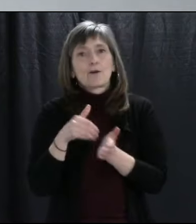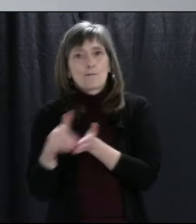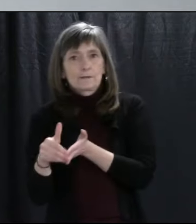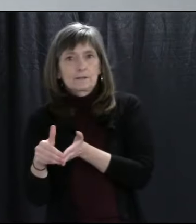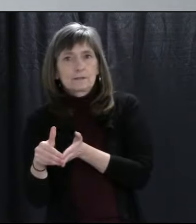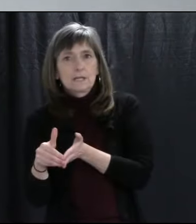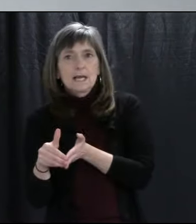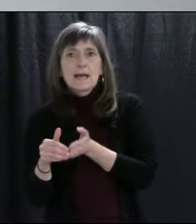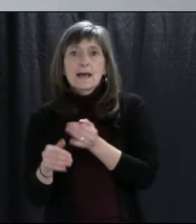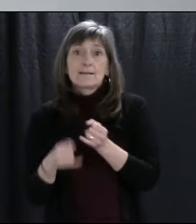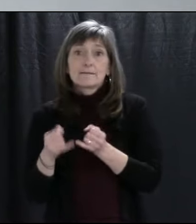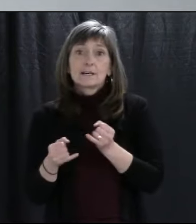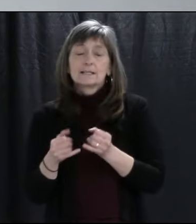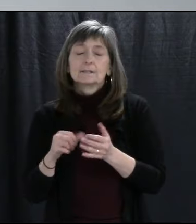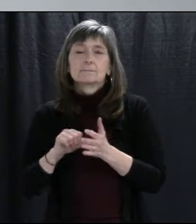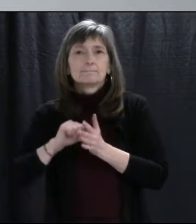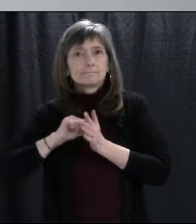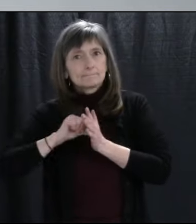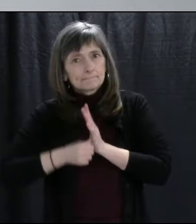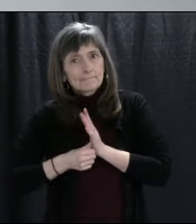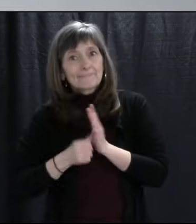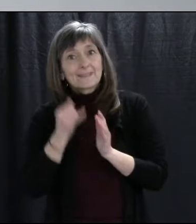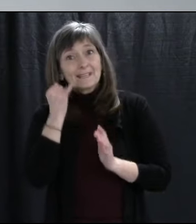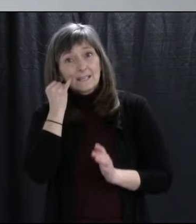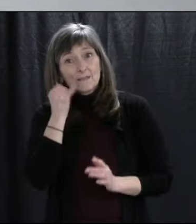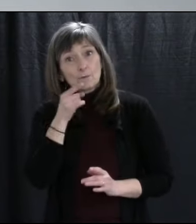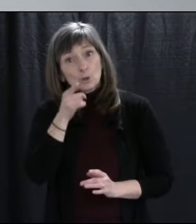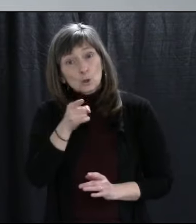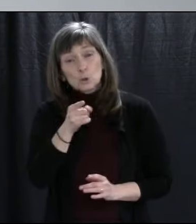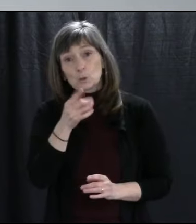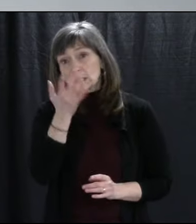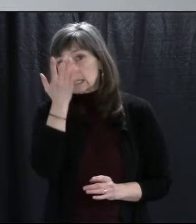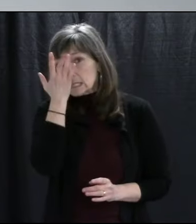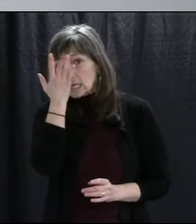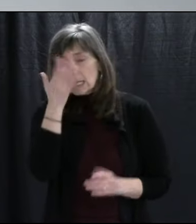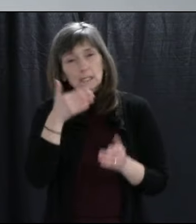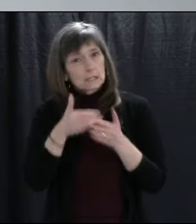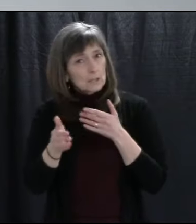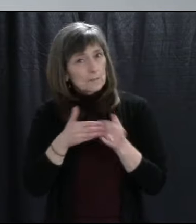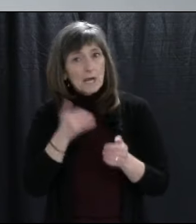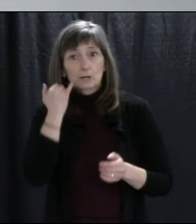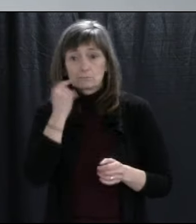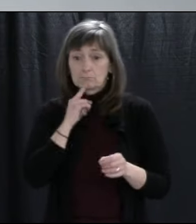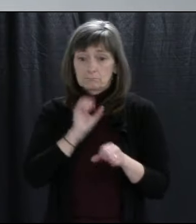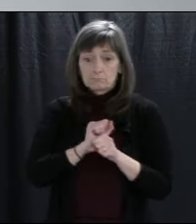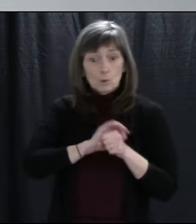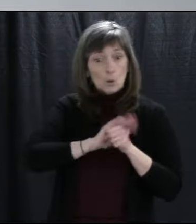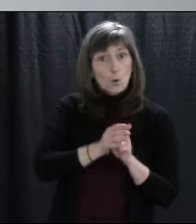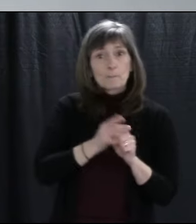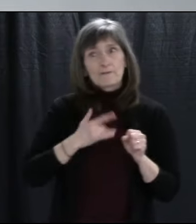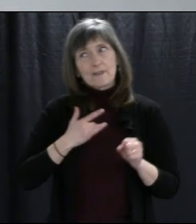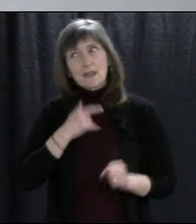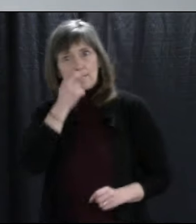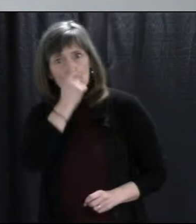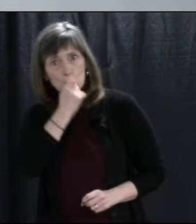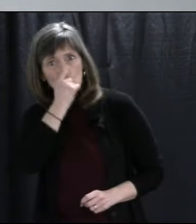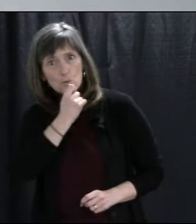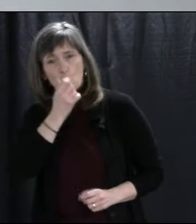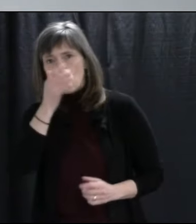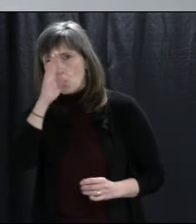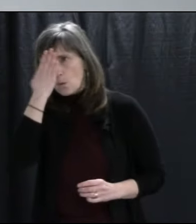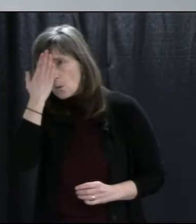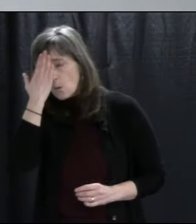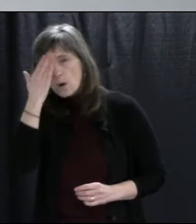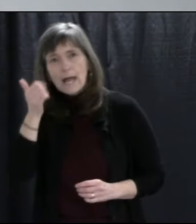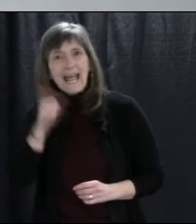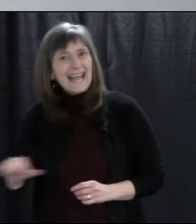Finally, and I cannot stress this enough, if you are sick with cold or flu-like symptoms, you must stay home.